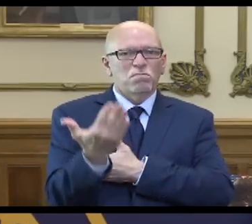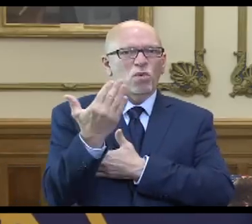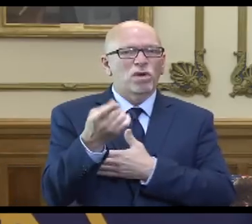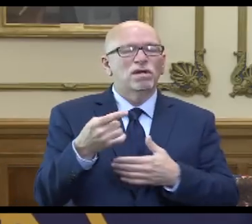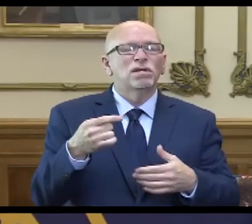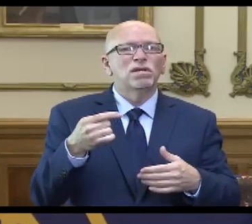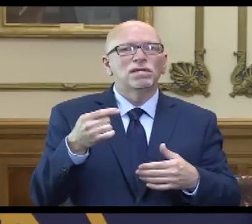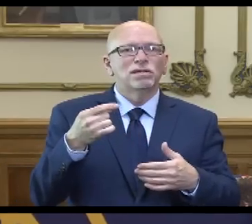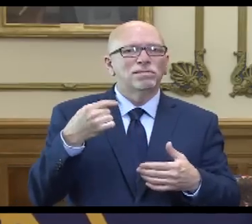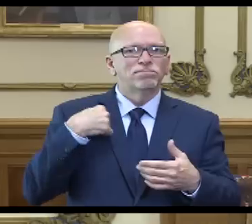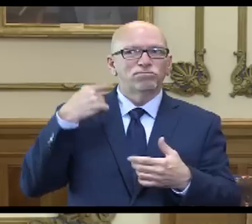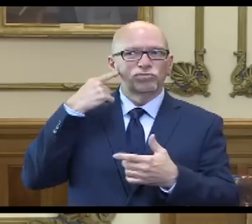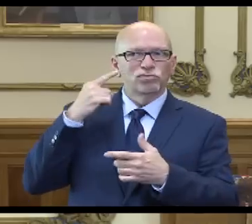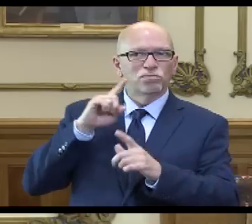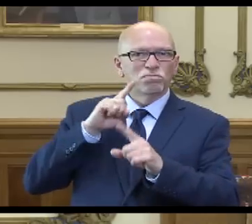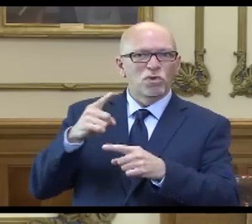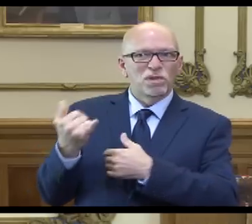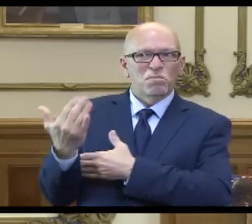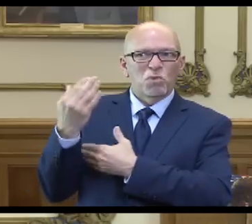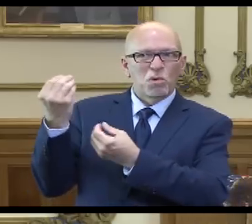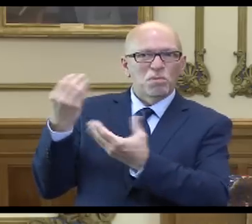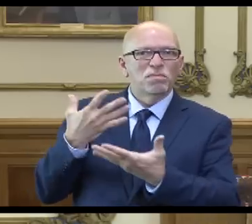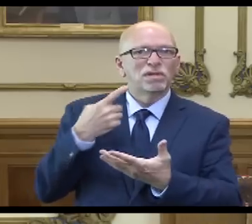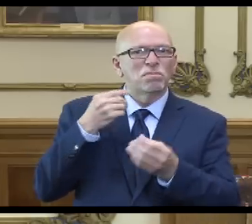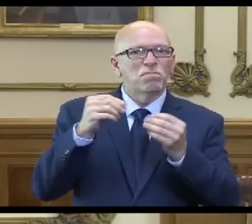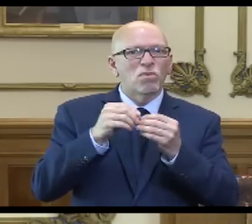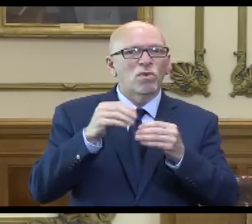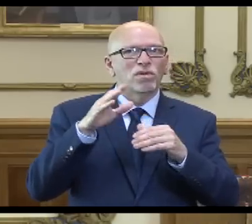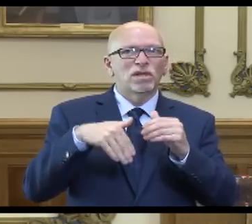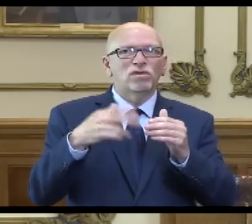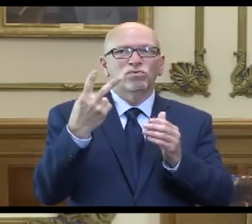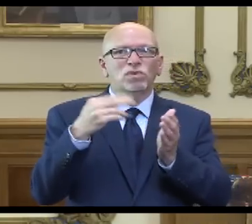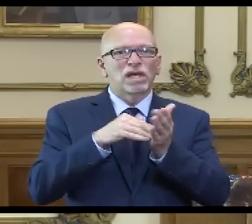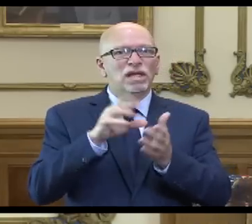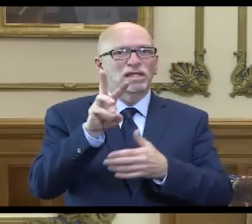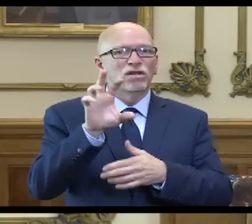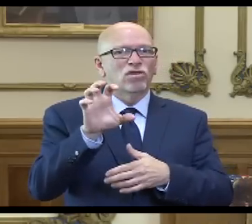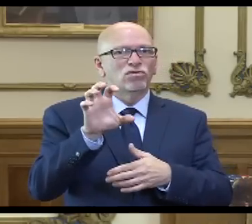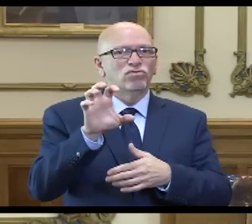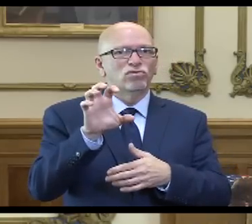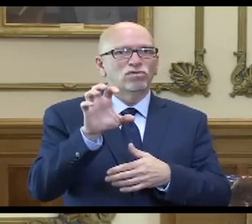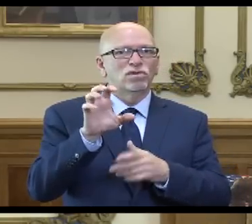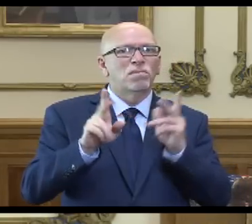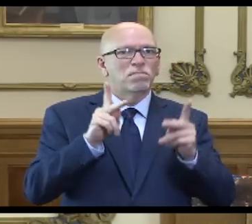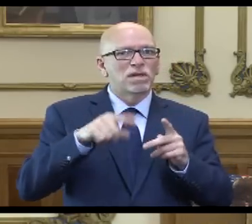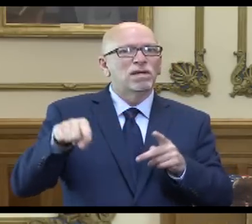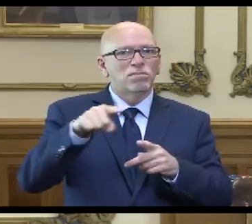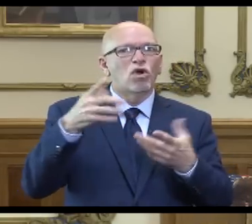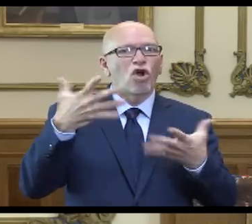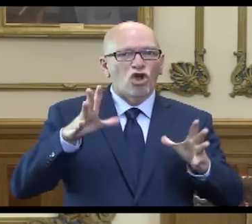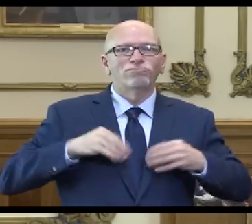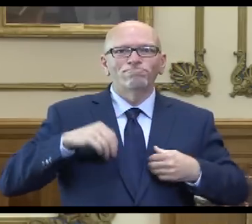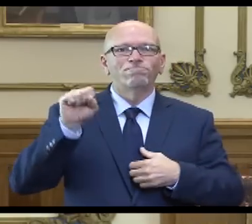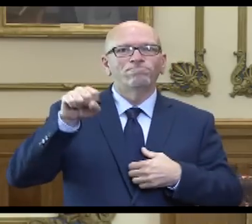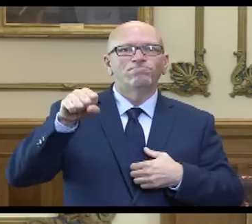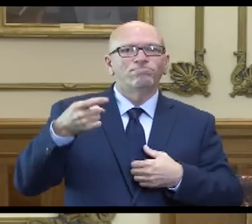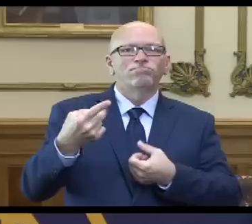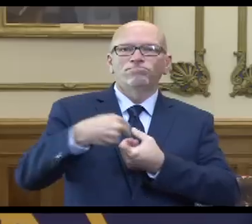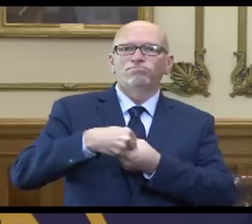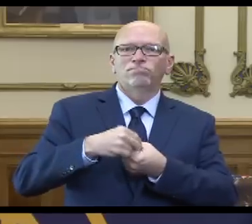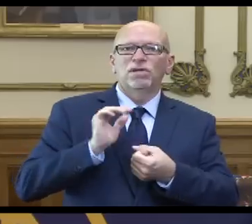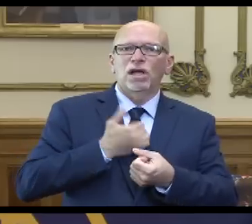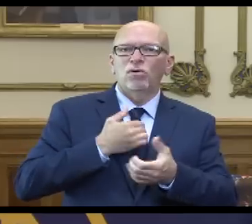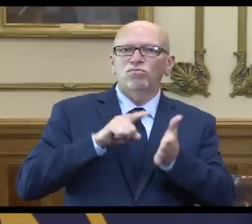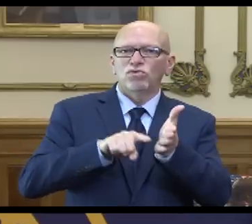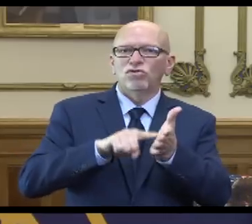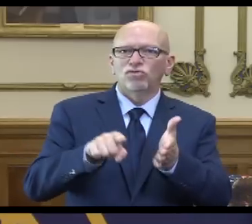your report earlier today was where we're over north of 2,600 Hoosiers who had said yes and opted in to take